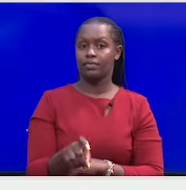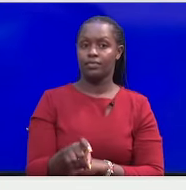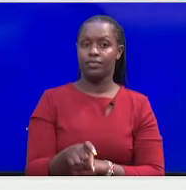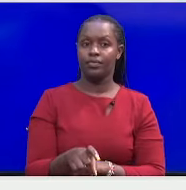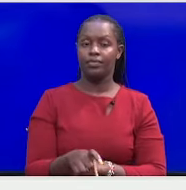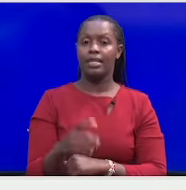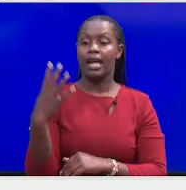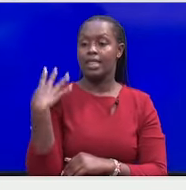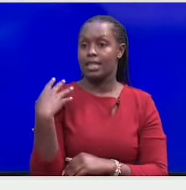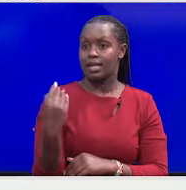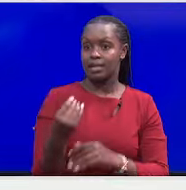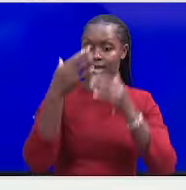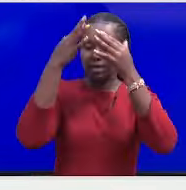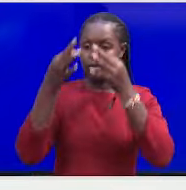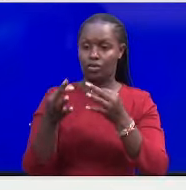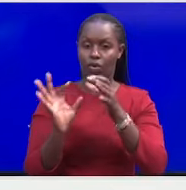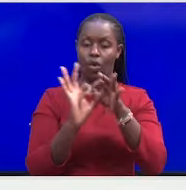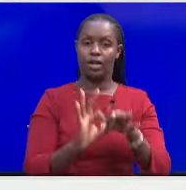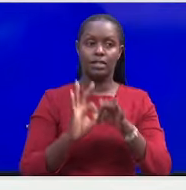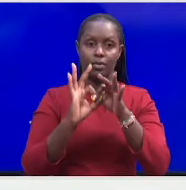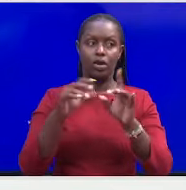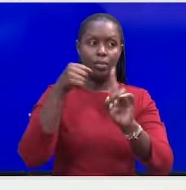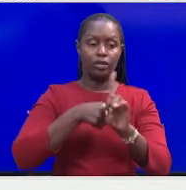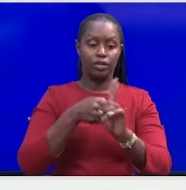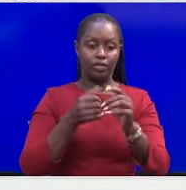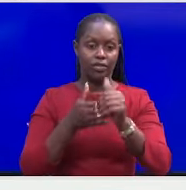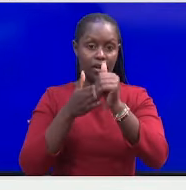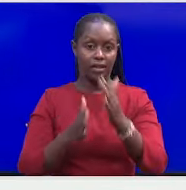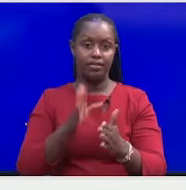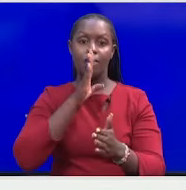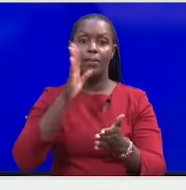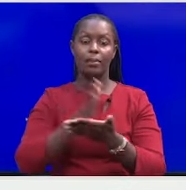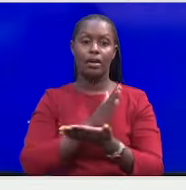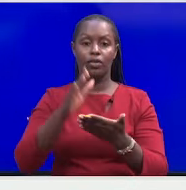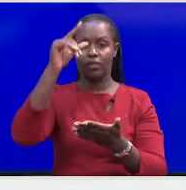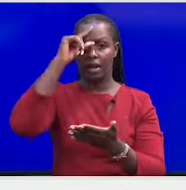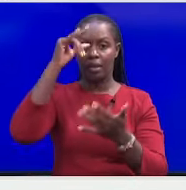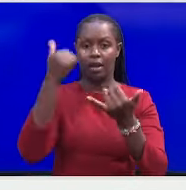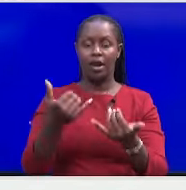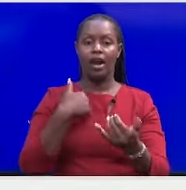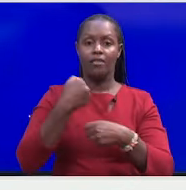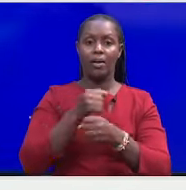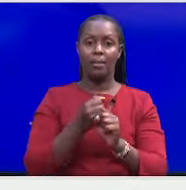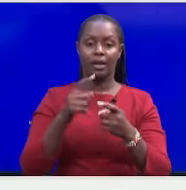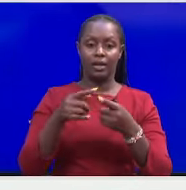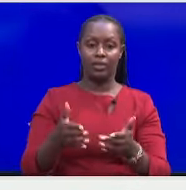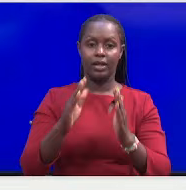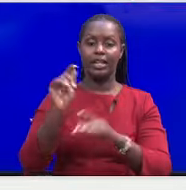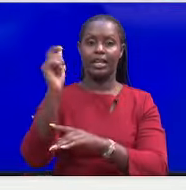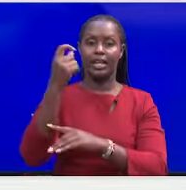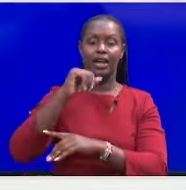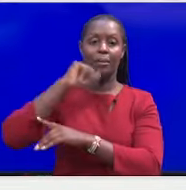The recent move of Azimio coalition pushing for its leaders to be part of the government now sets the ball rolling in Kenya's political